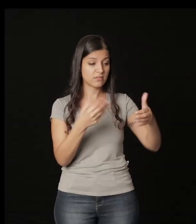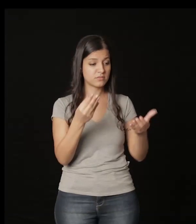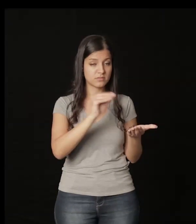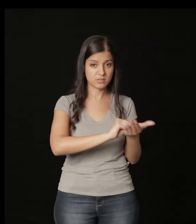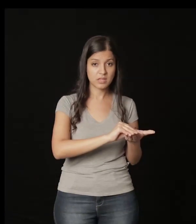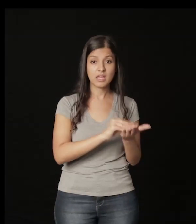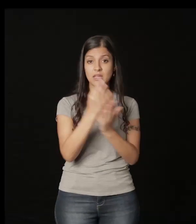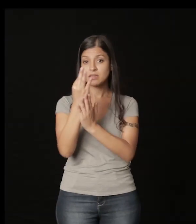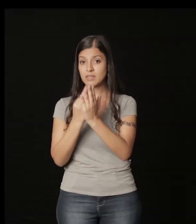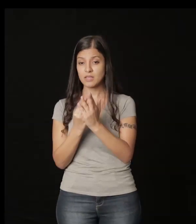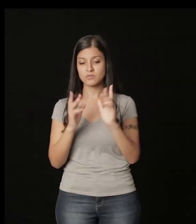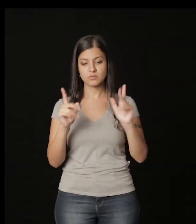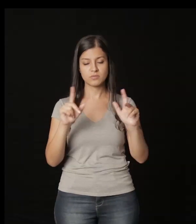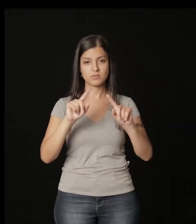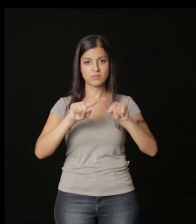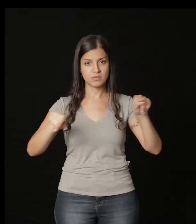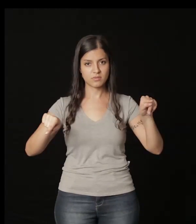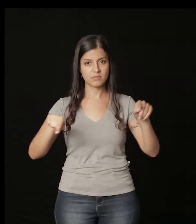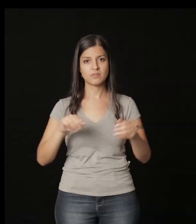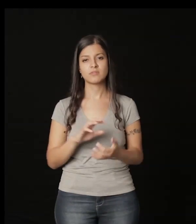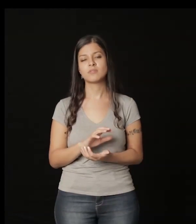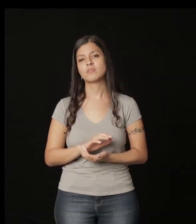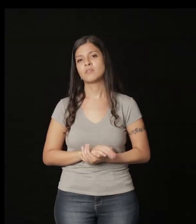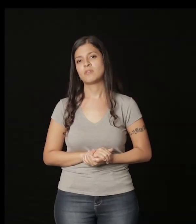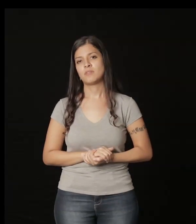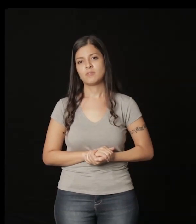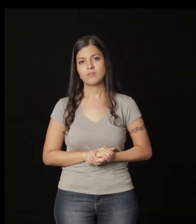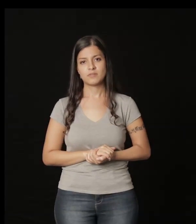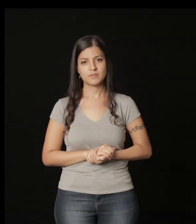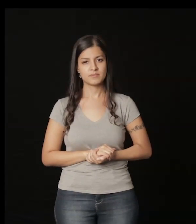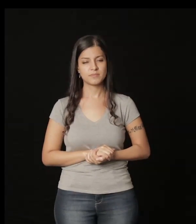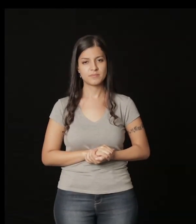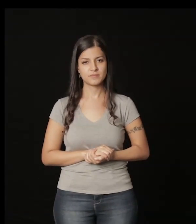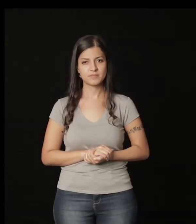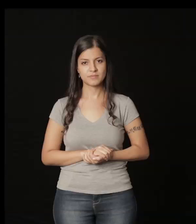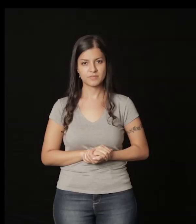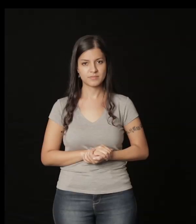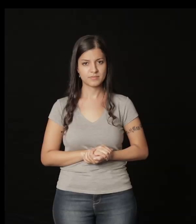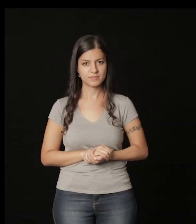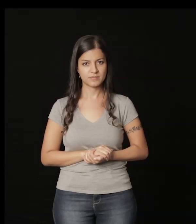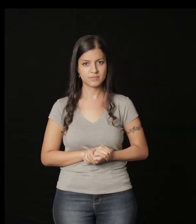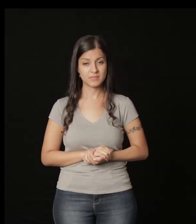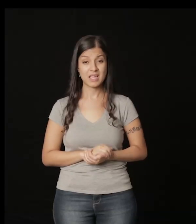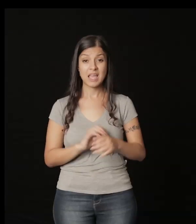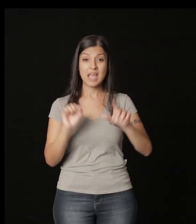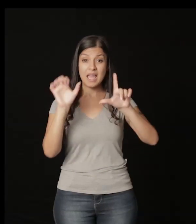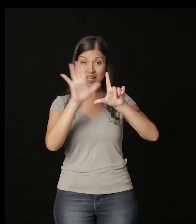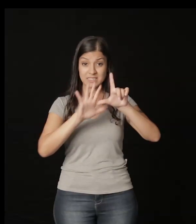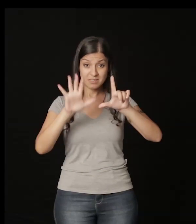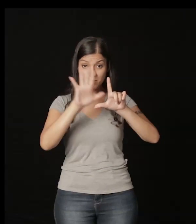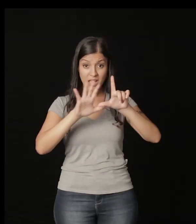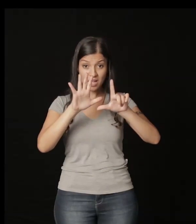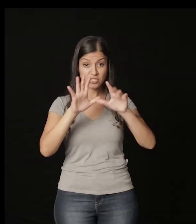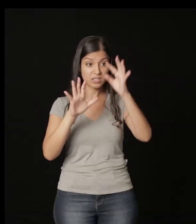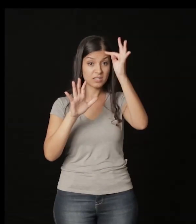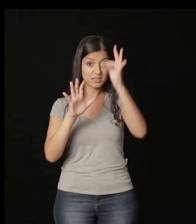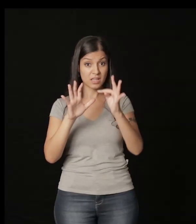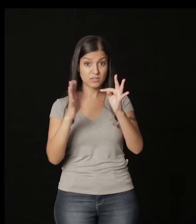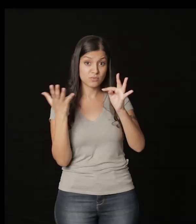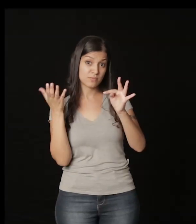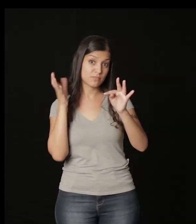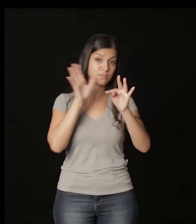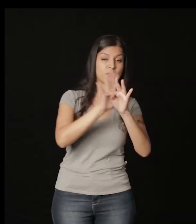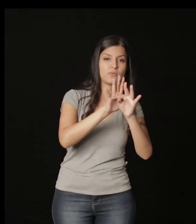archival imagery and the relationship between the images and the text, because the images sit very much on the text